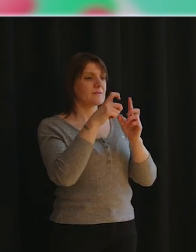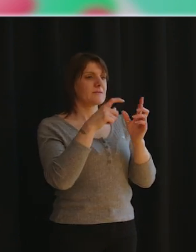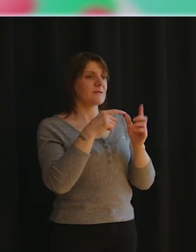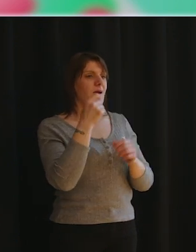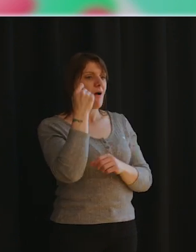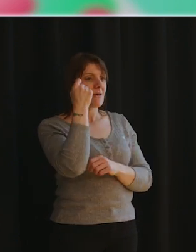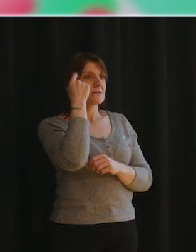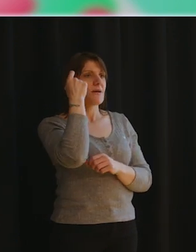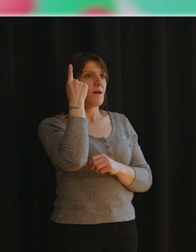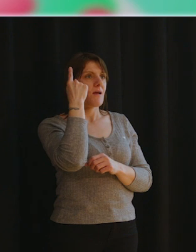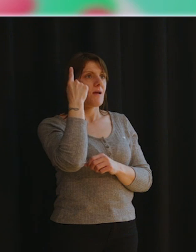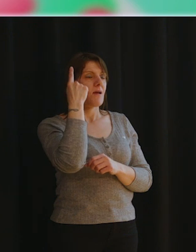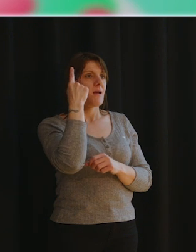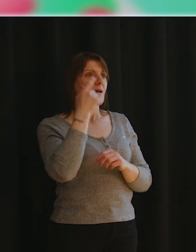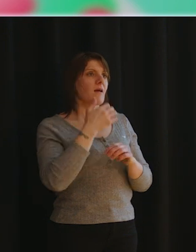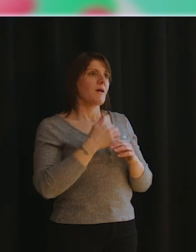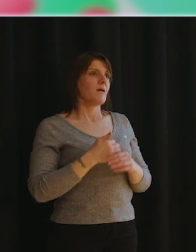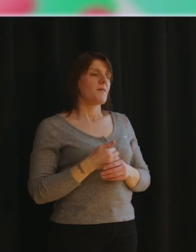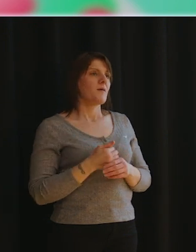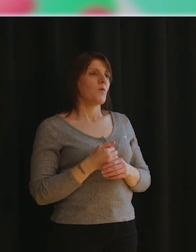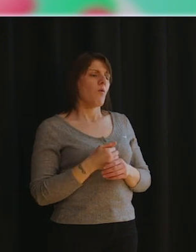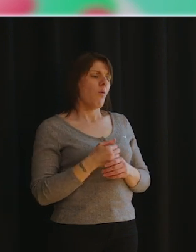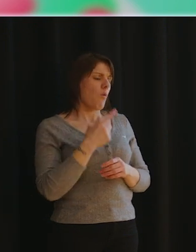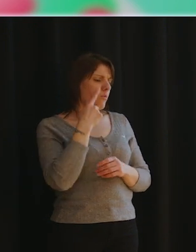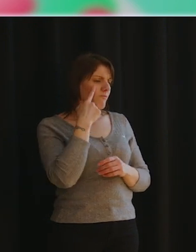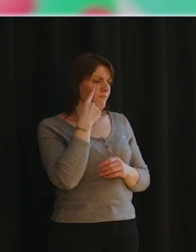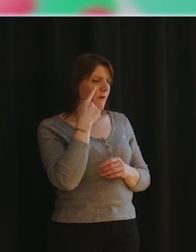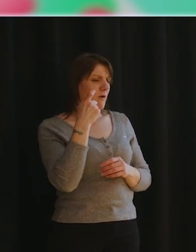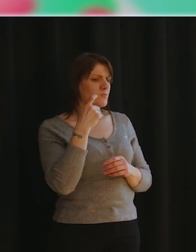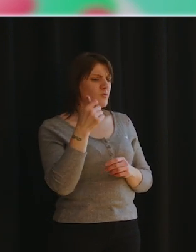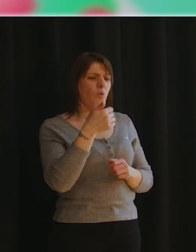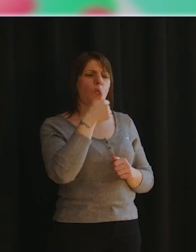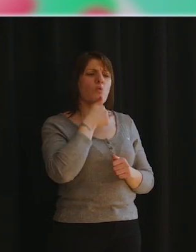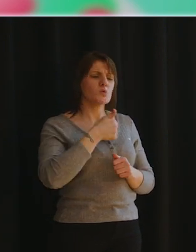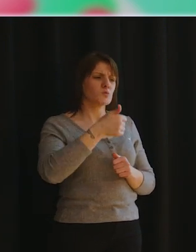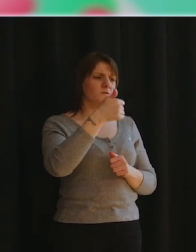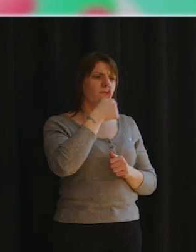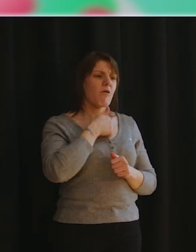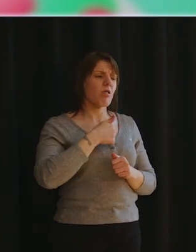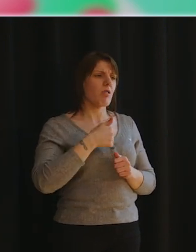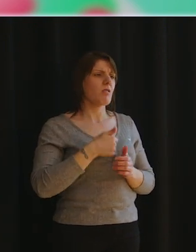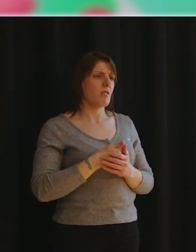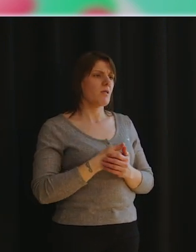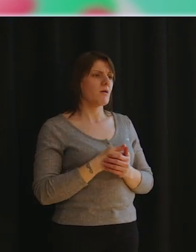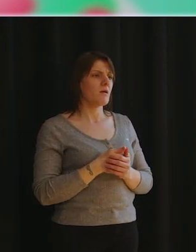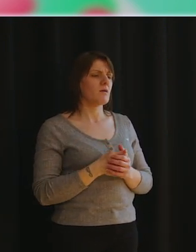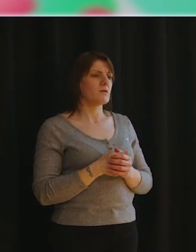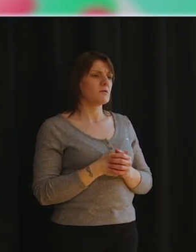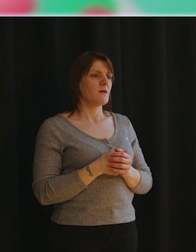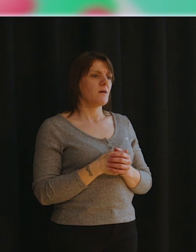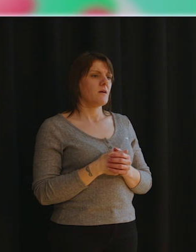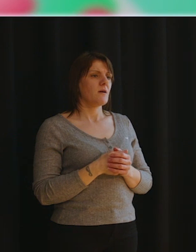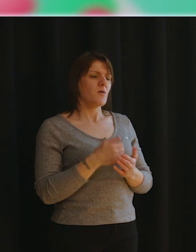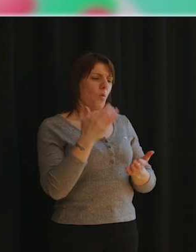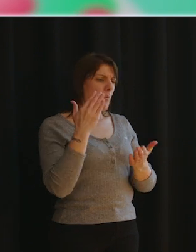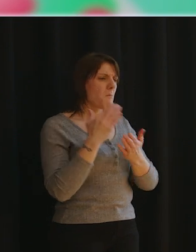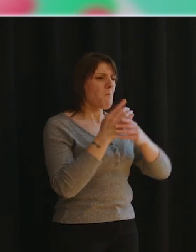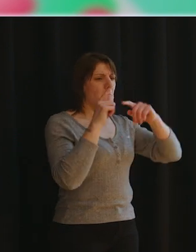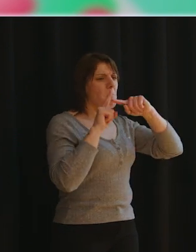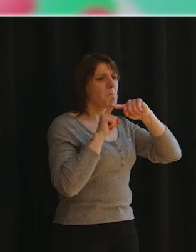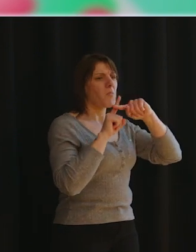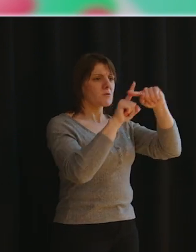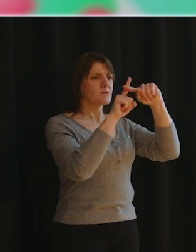Panda framework, we have found very useful. We've found it to be a very positive way